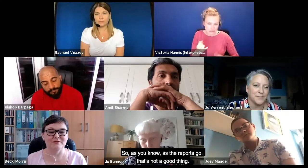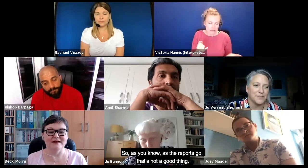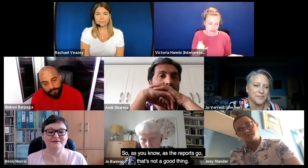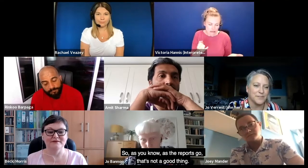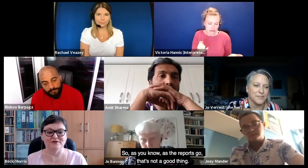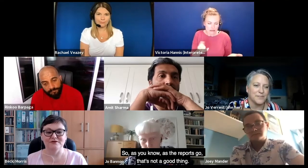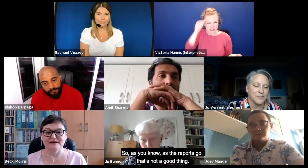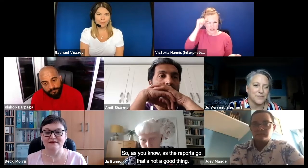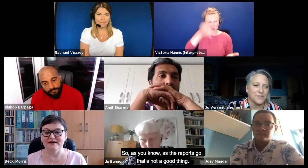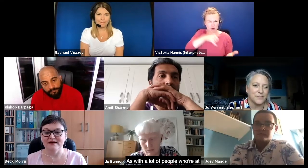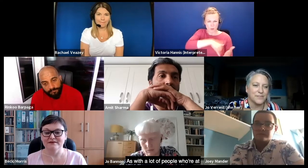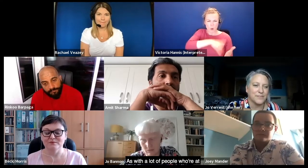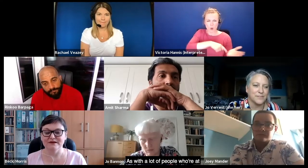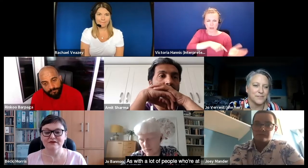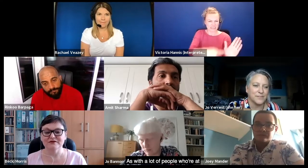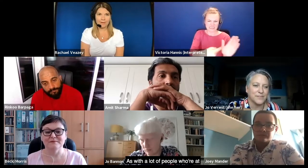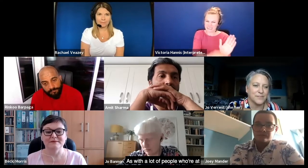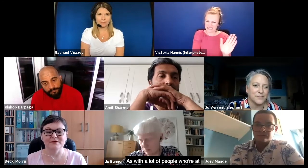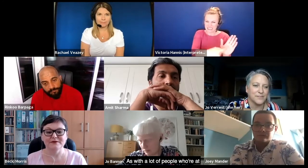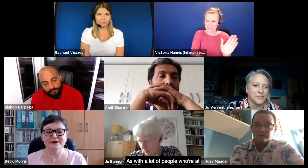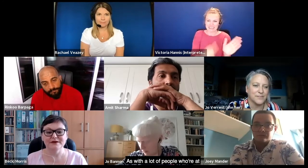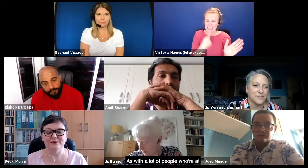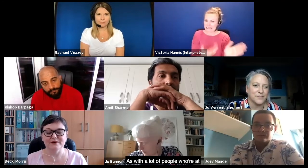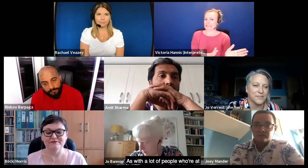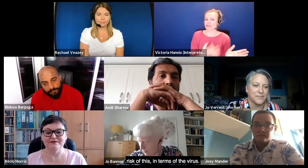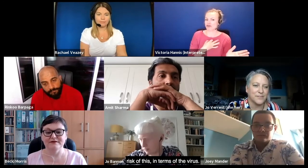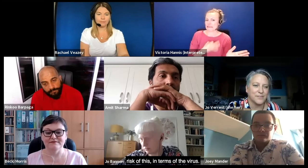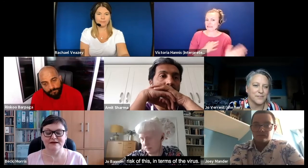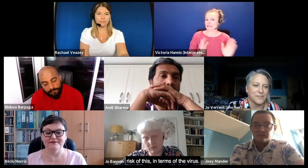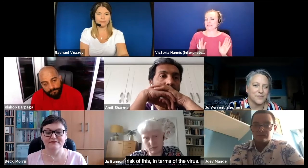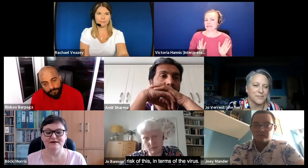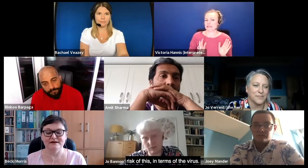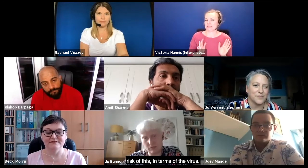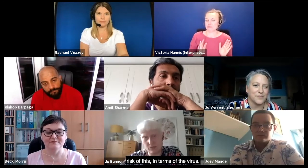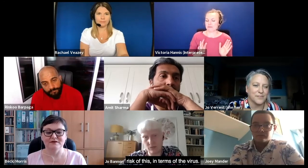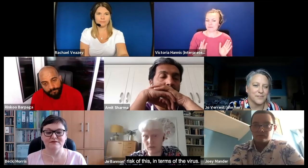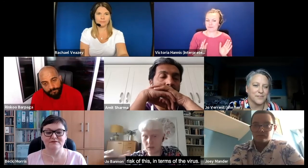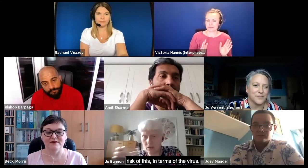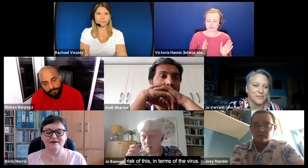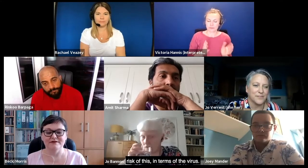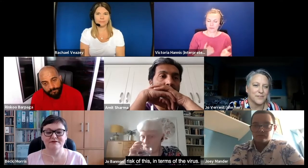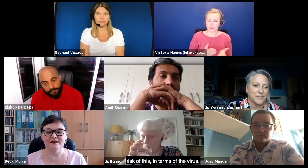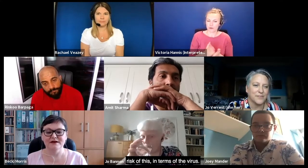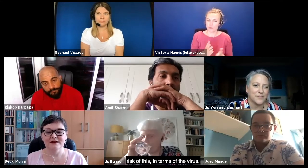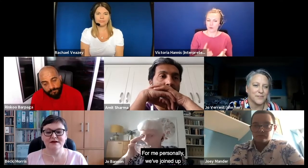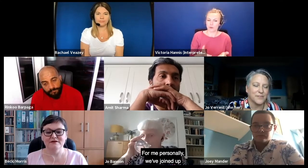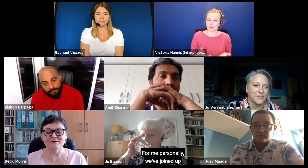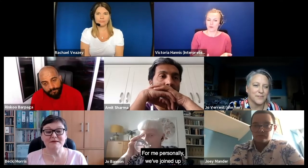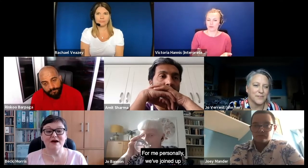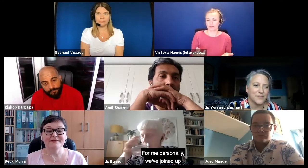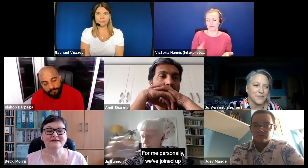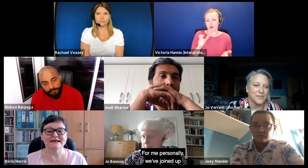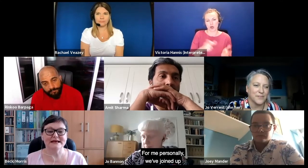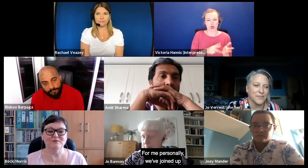go, that's not a good thing, as with a lot of people who are at risk of this in terms of the virus. For